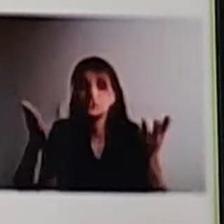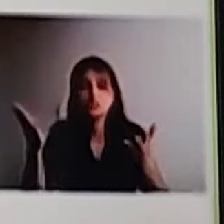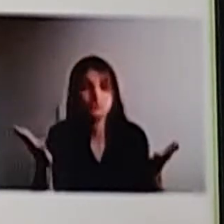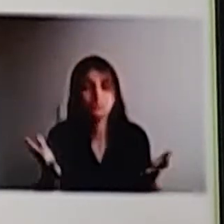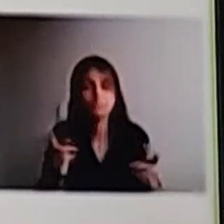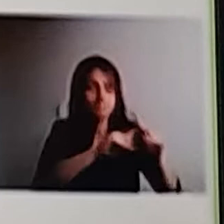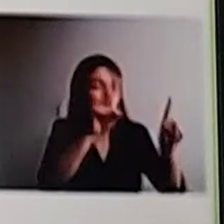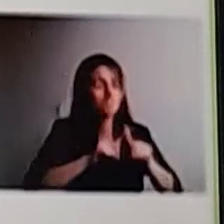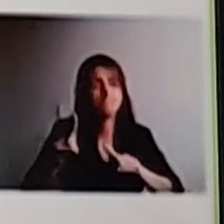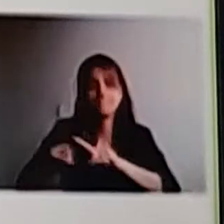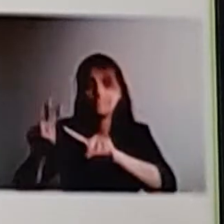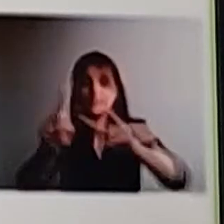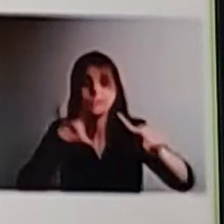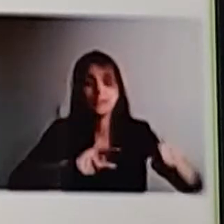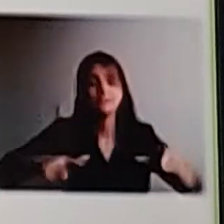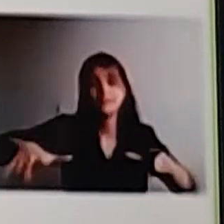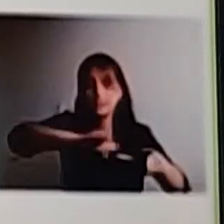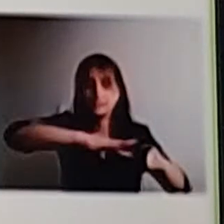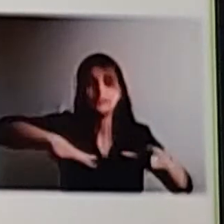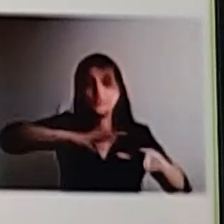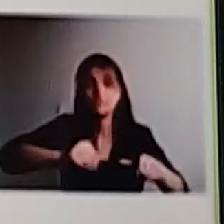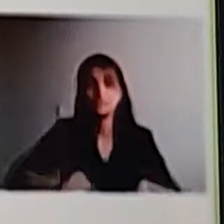Yeah, there is a video, I think, yeah.